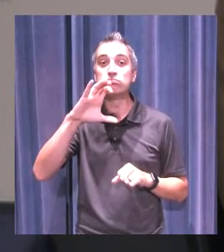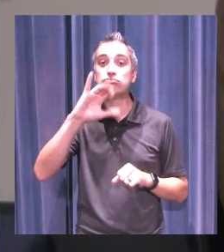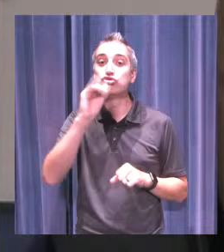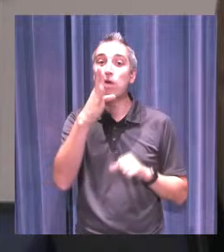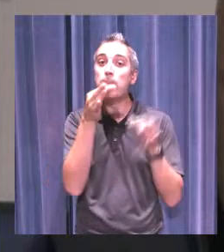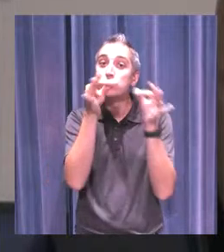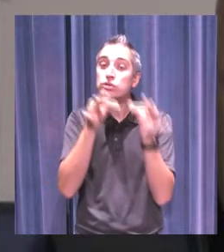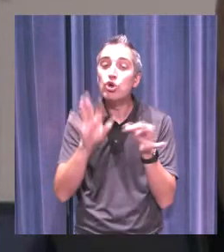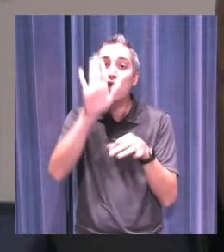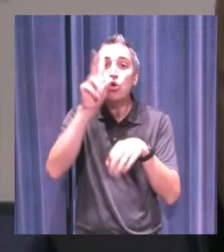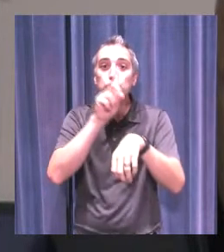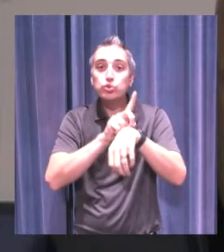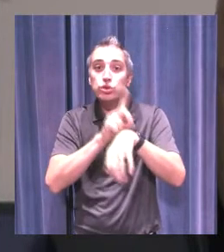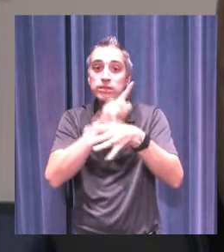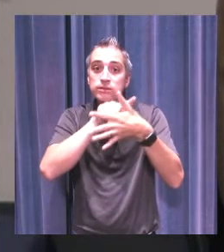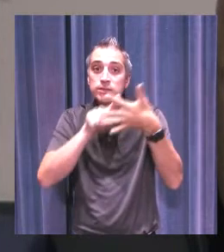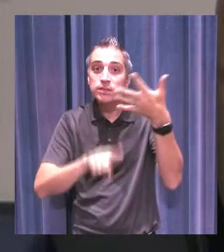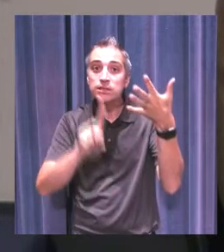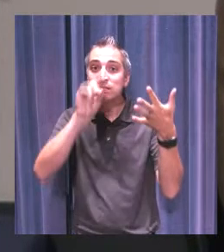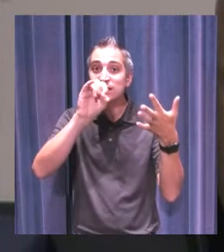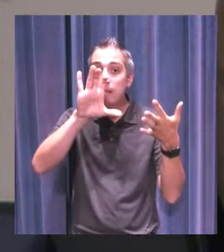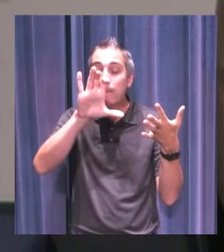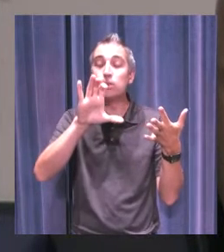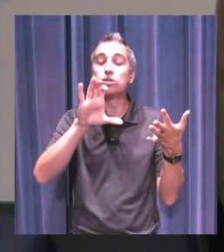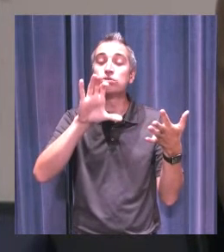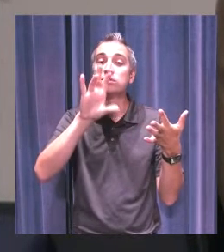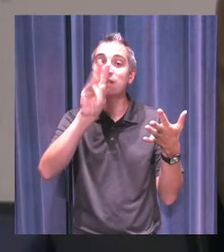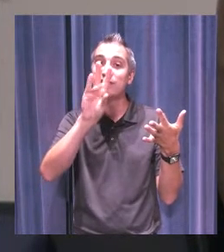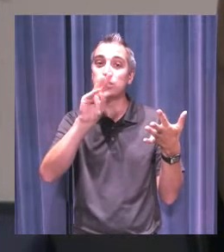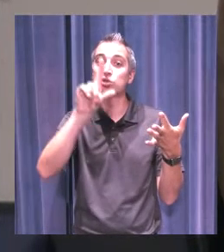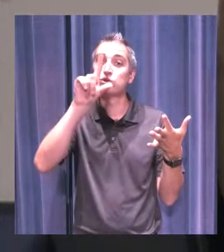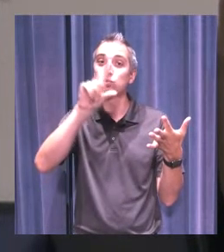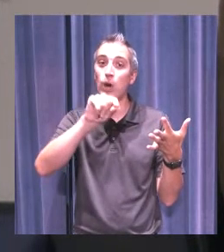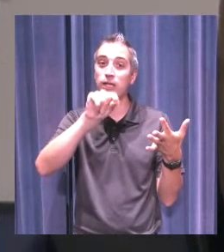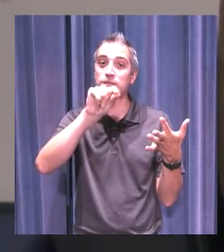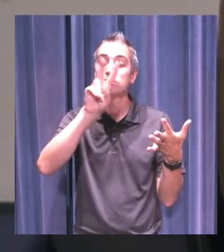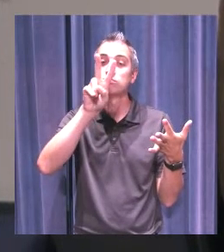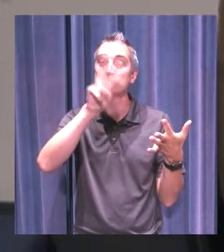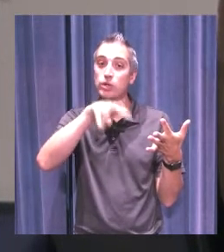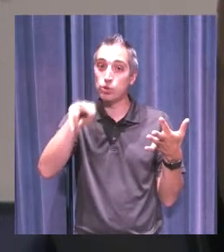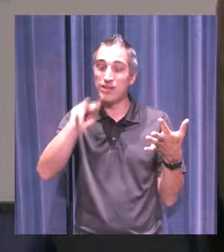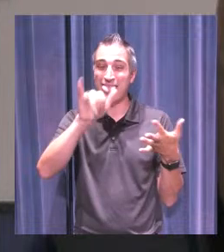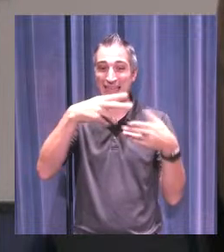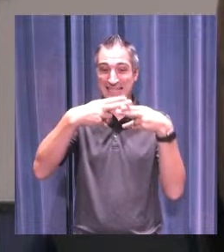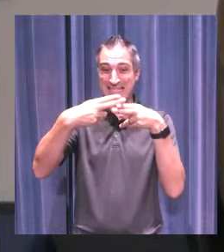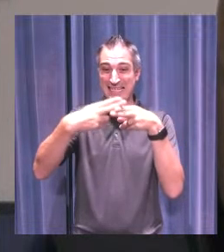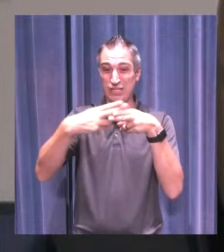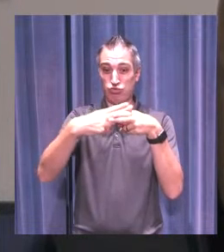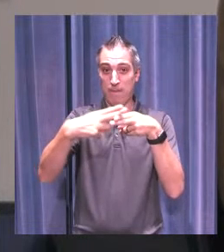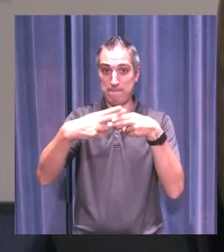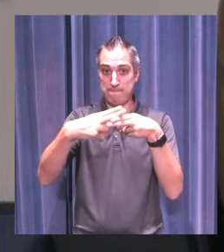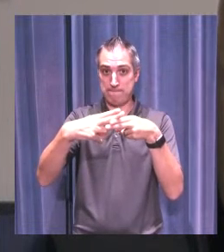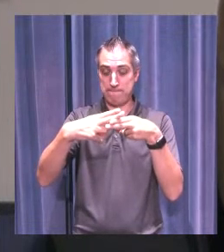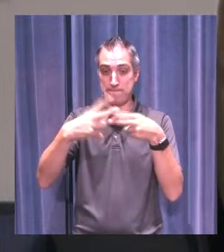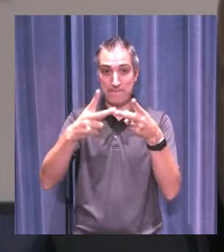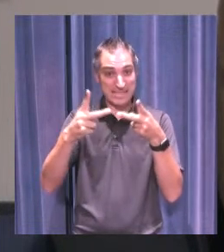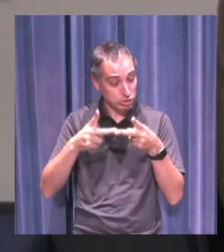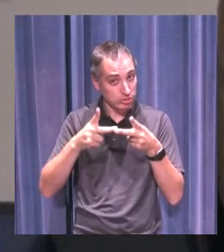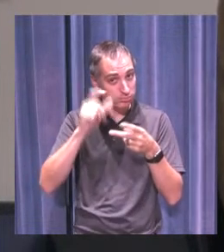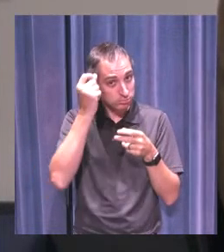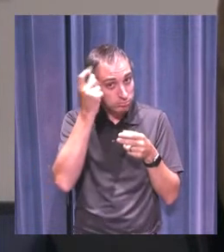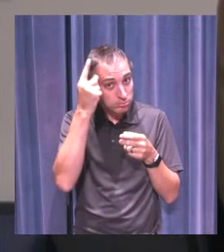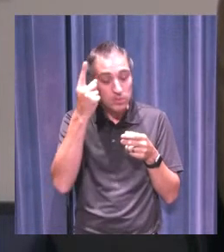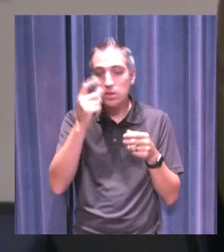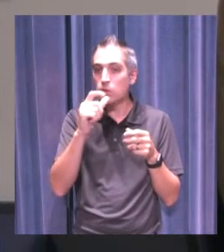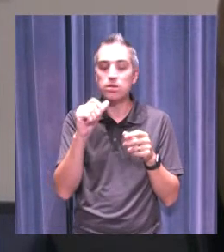duties she would have. It's dated December 17th, 2022. This is an interim position only. It does not